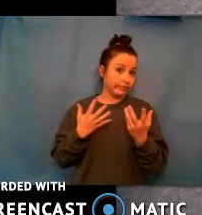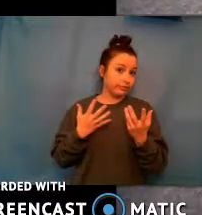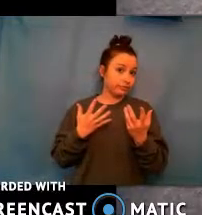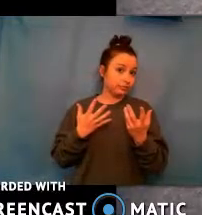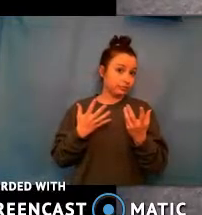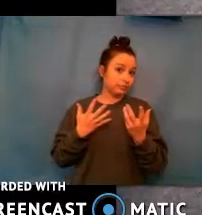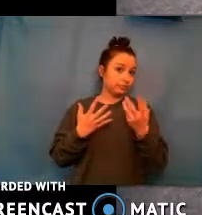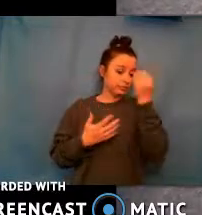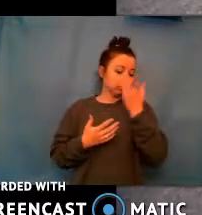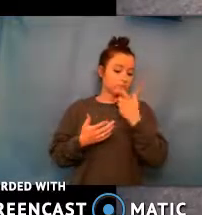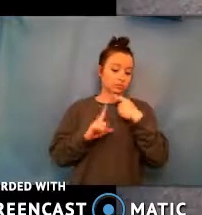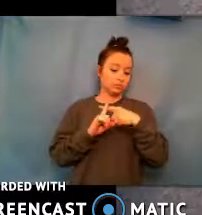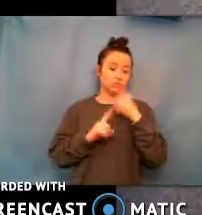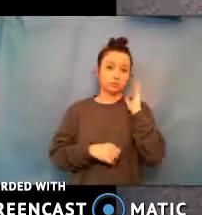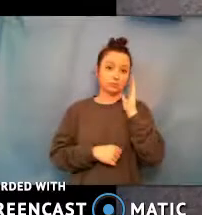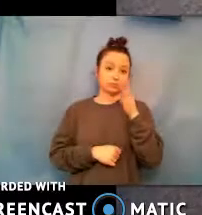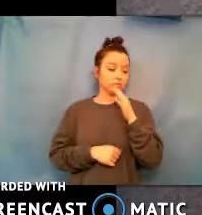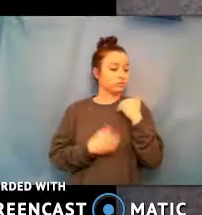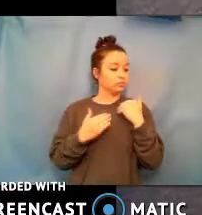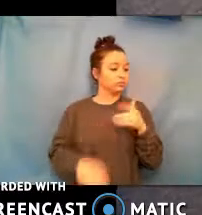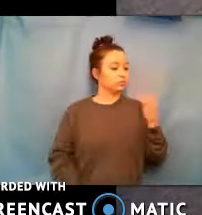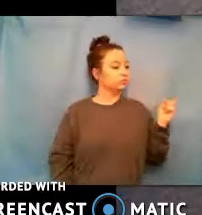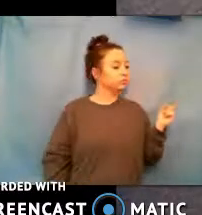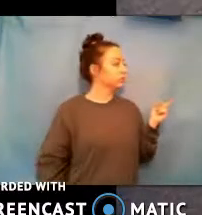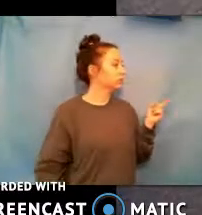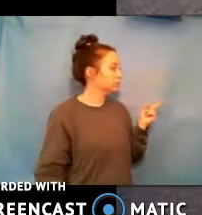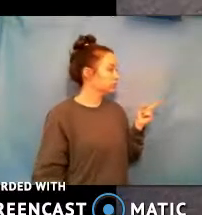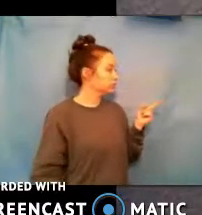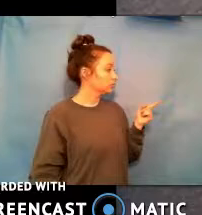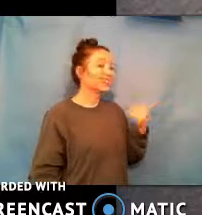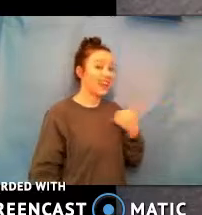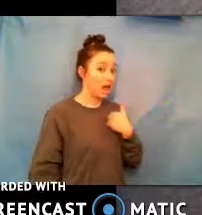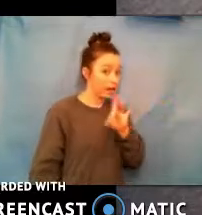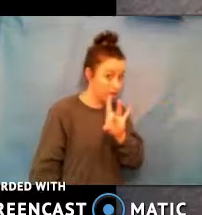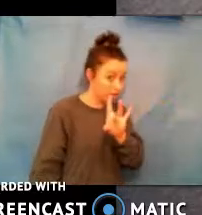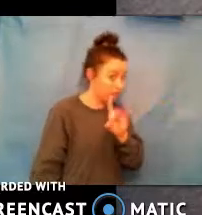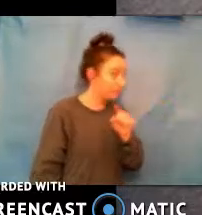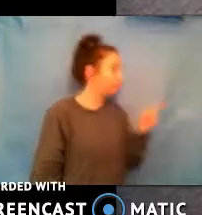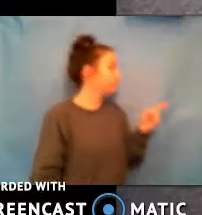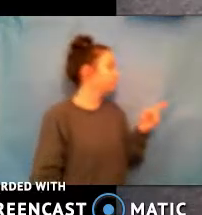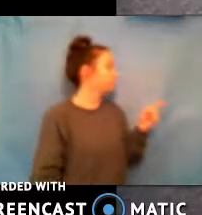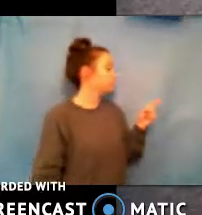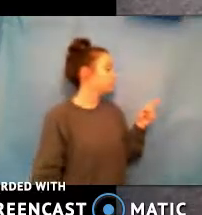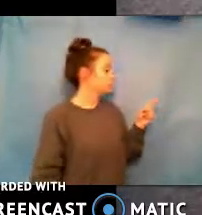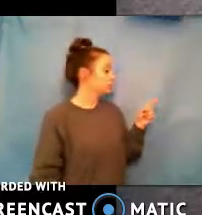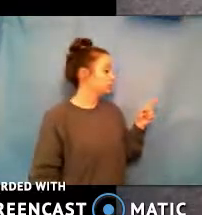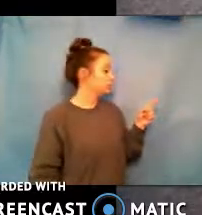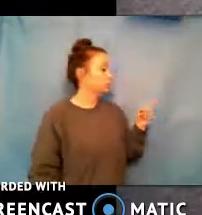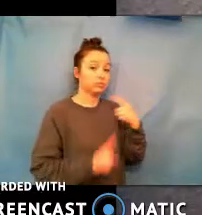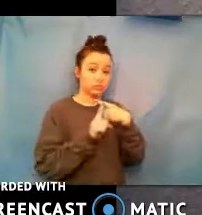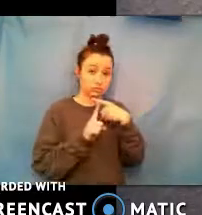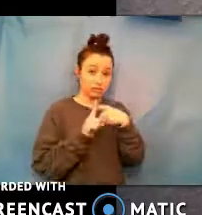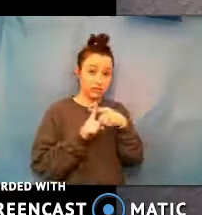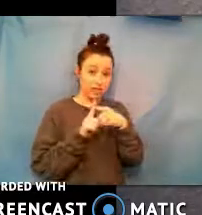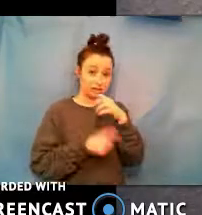that we're going to add. So let's go ahead and write our number sentence. He had 8. And I'm going to add